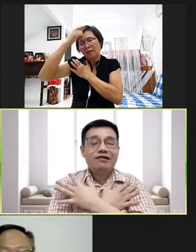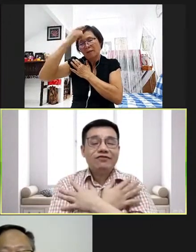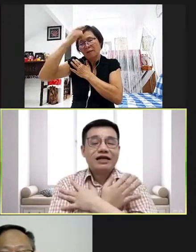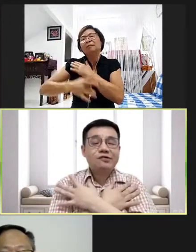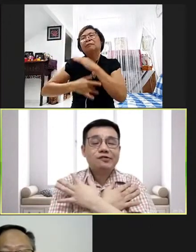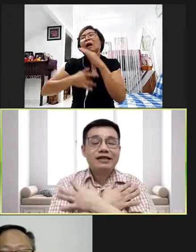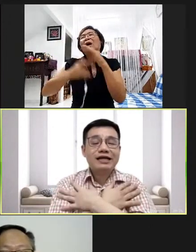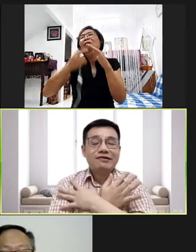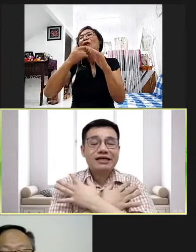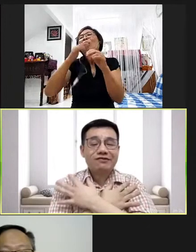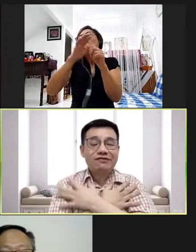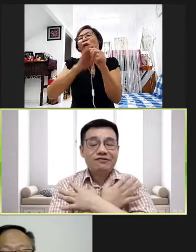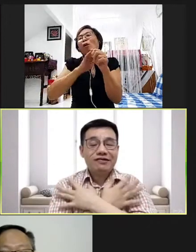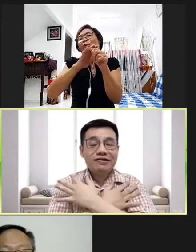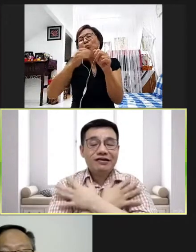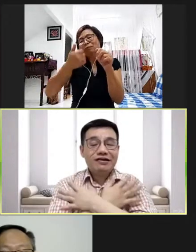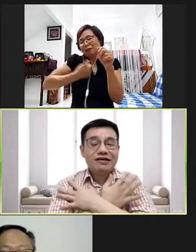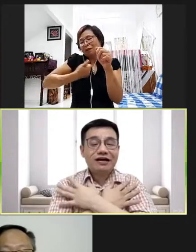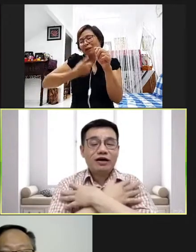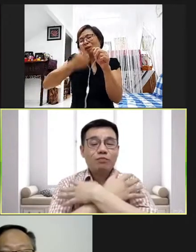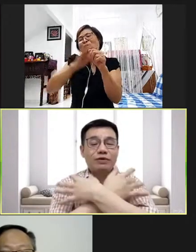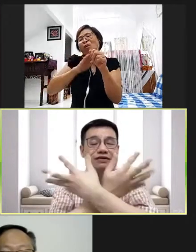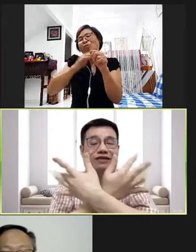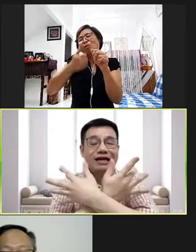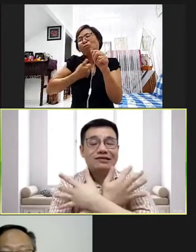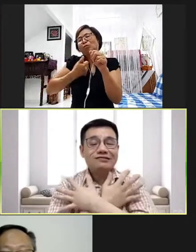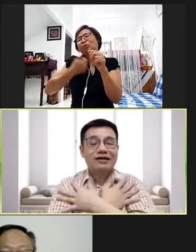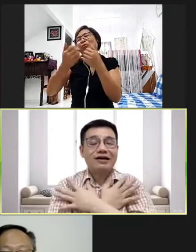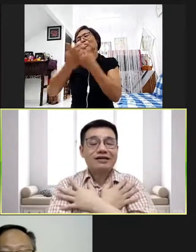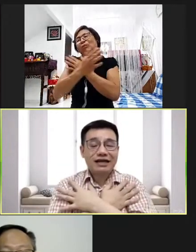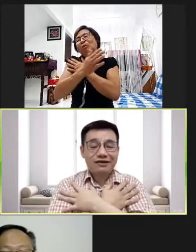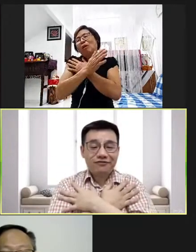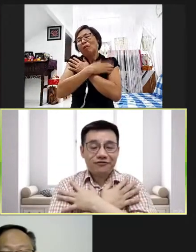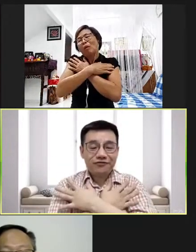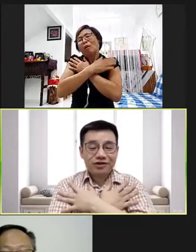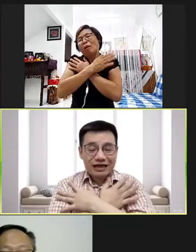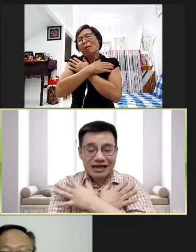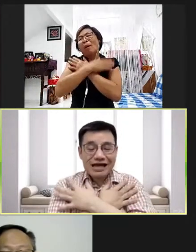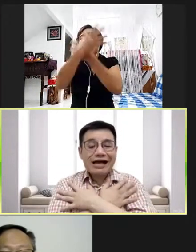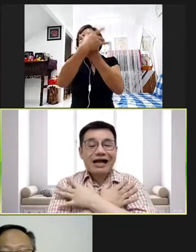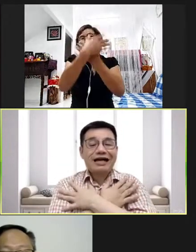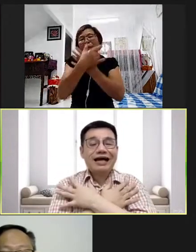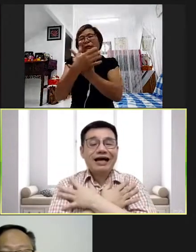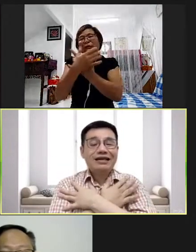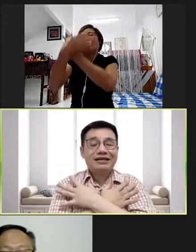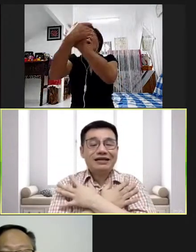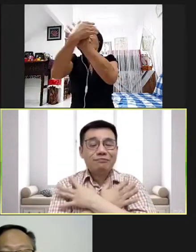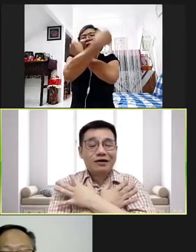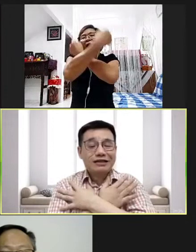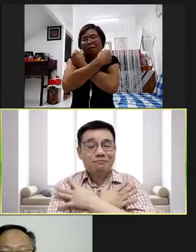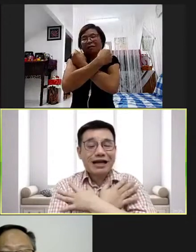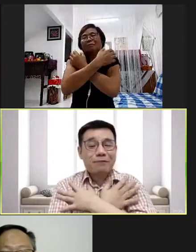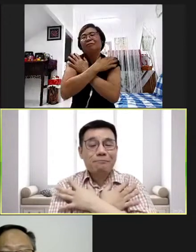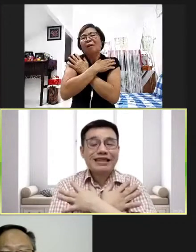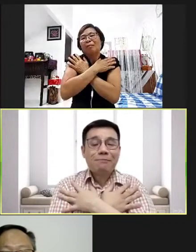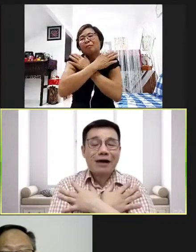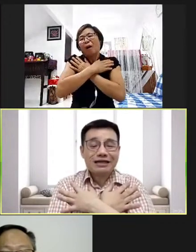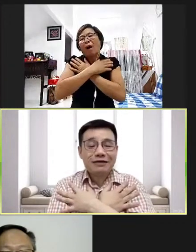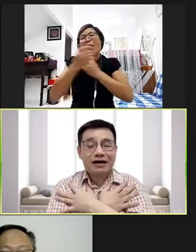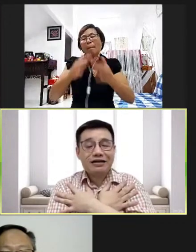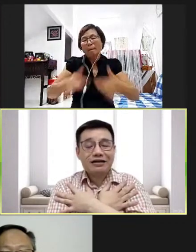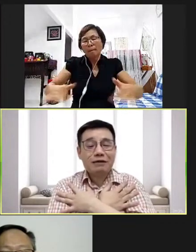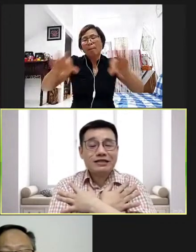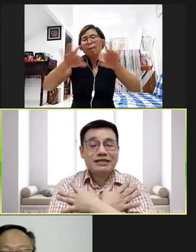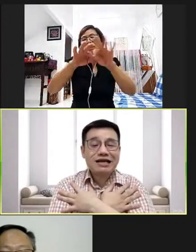ourselves, we are soothing ourselves. Butterfly, ourselves, okay? And then the important part, the meta